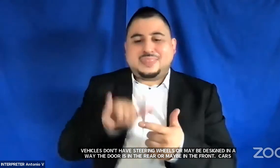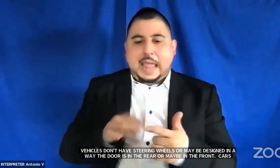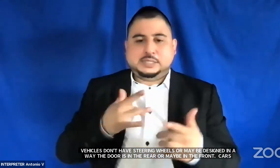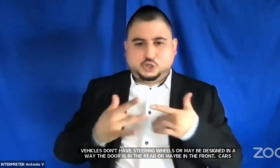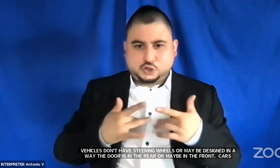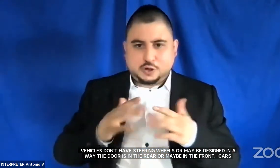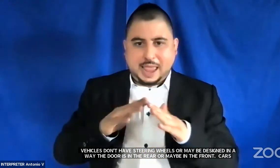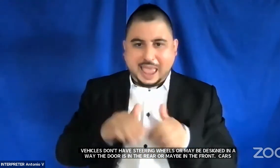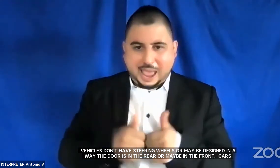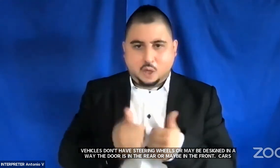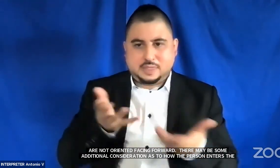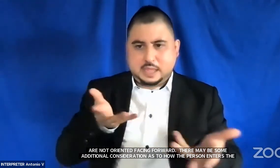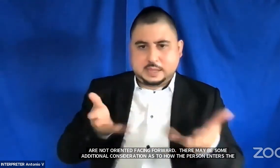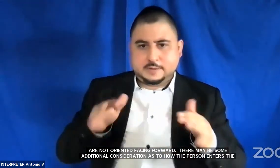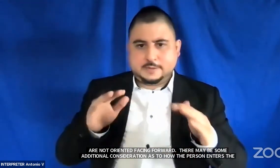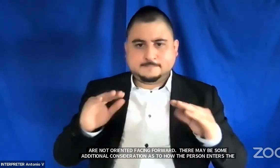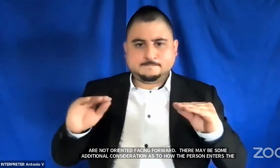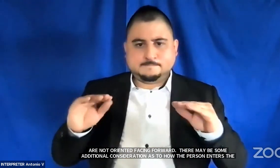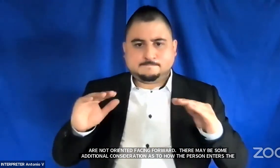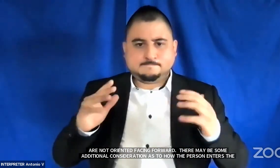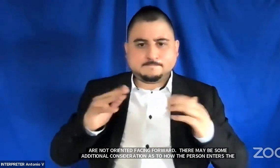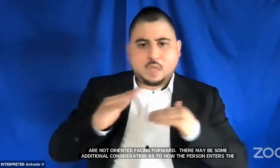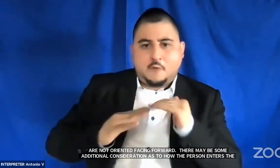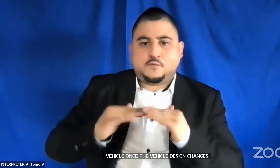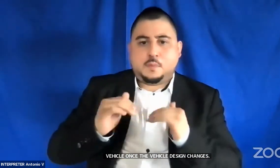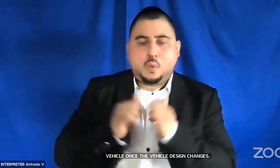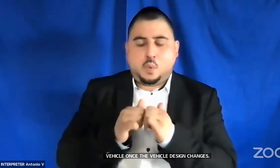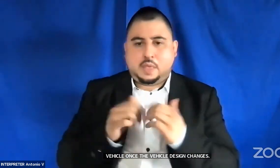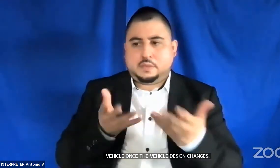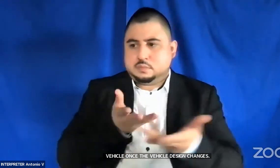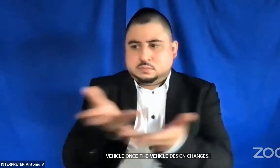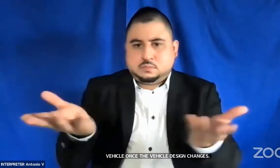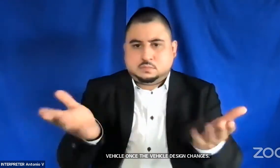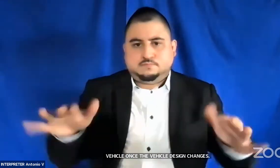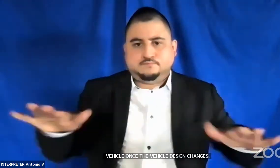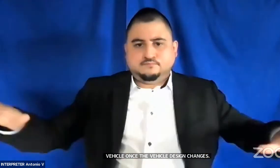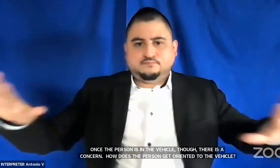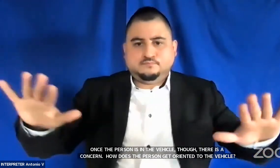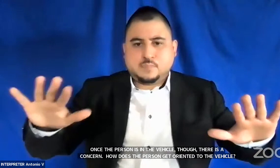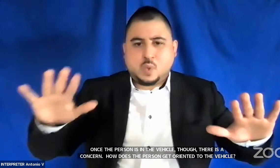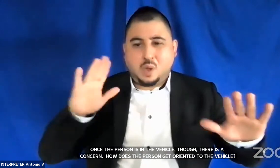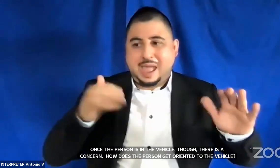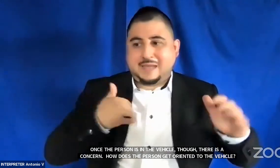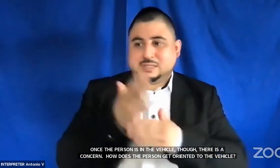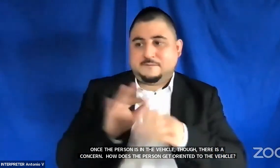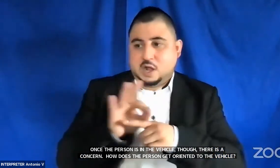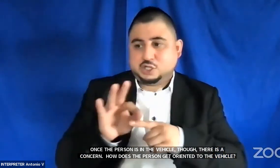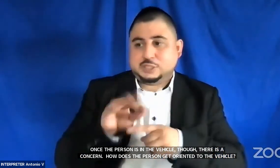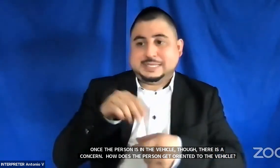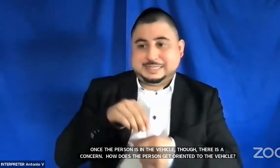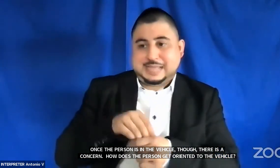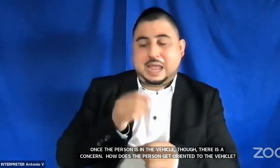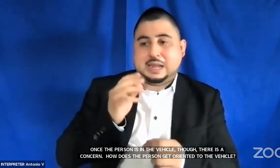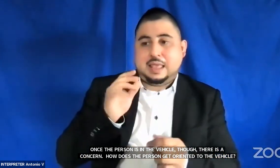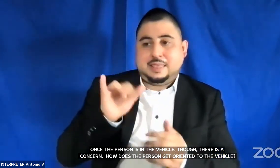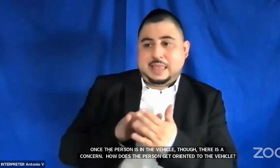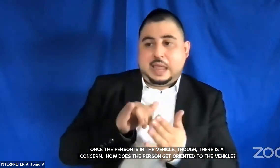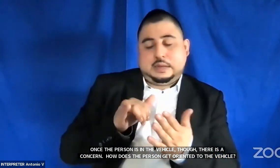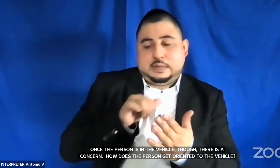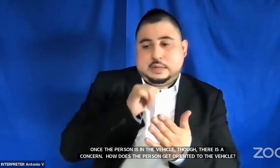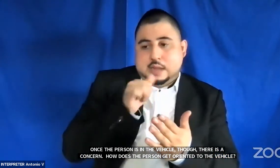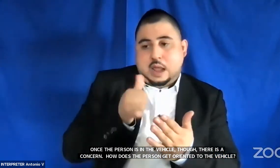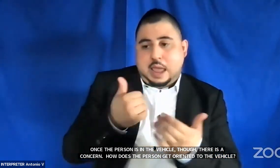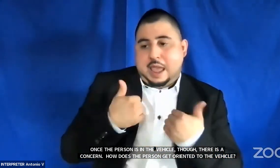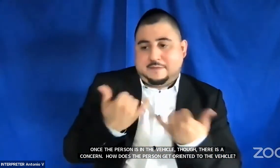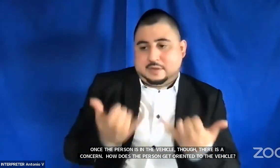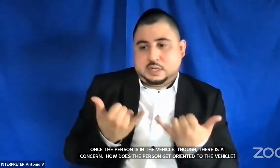does the person get oriented to the vehicle? Because autonomous vehicle is going to have some functionality within it, hopefully, that doesn't exist in